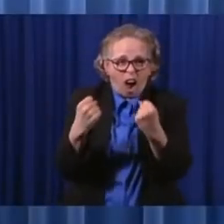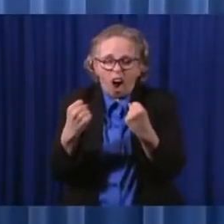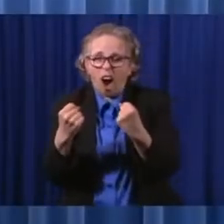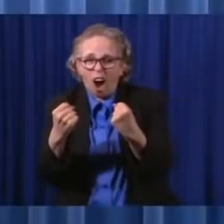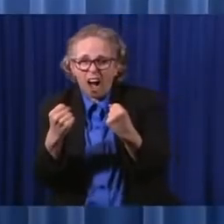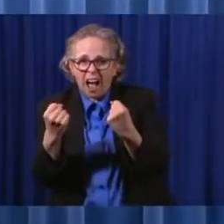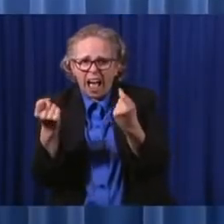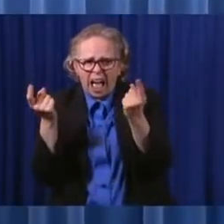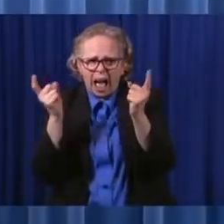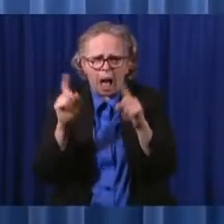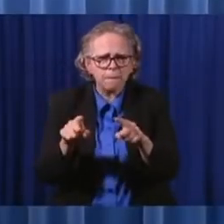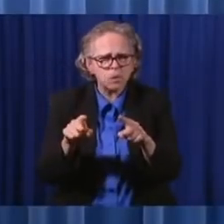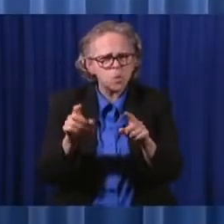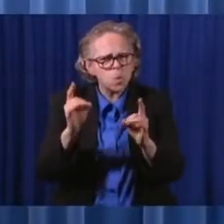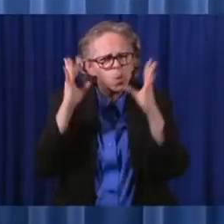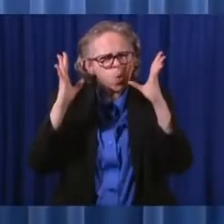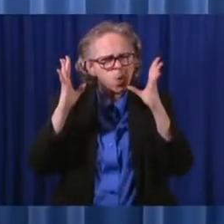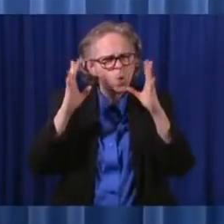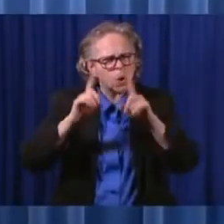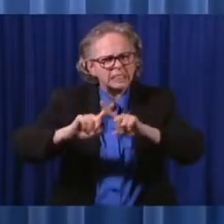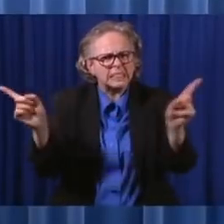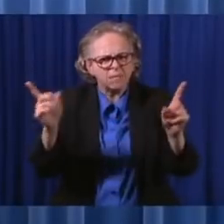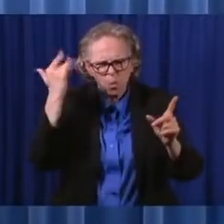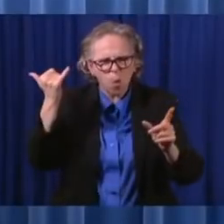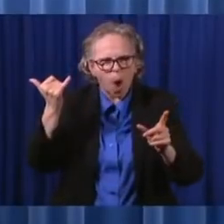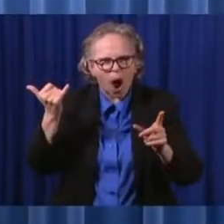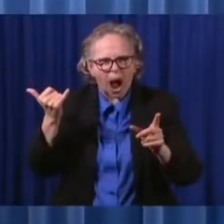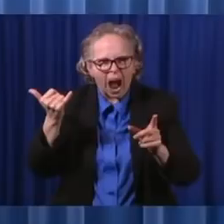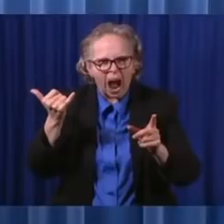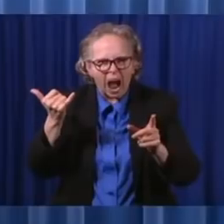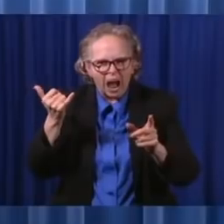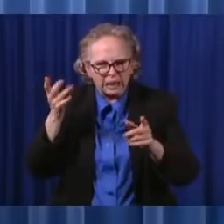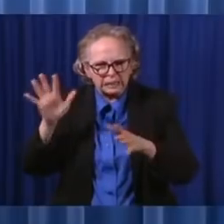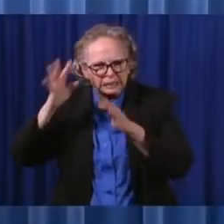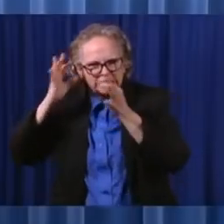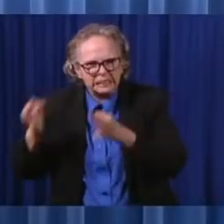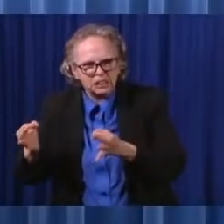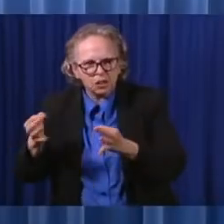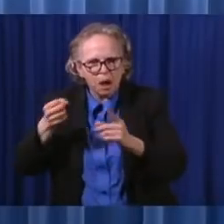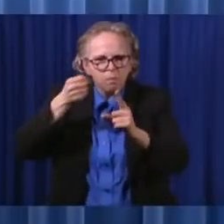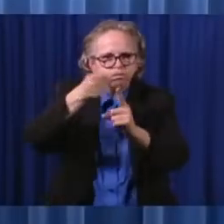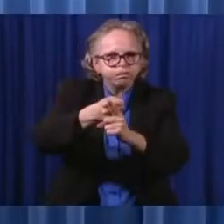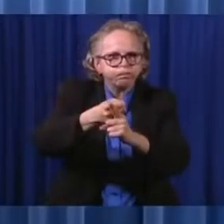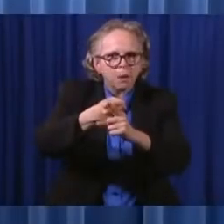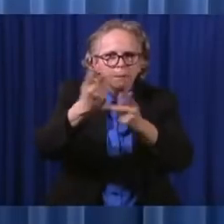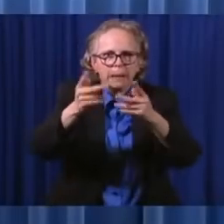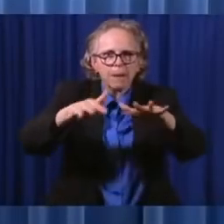that's fundamentally different. And so what we have come up with